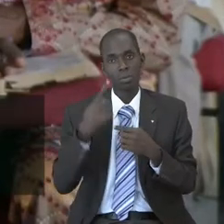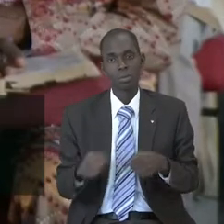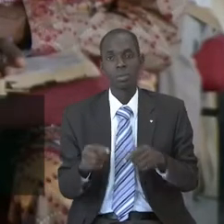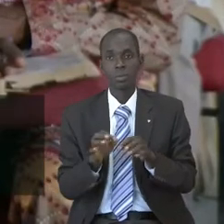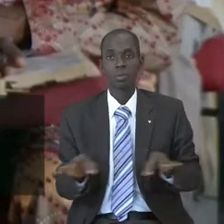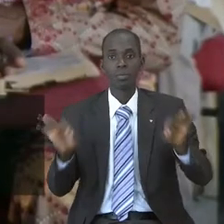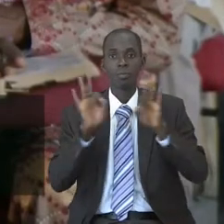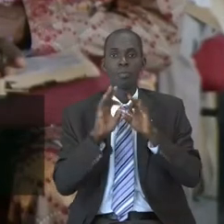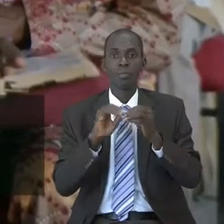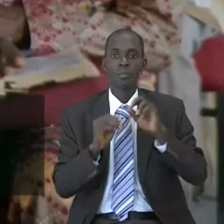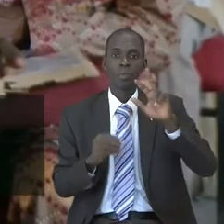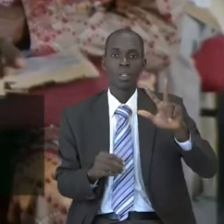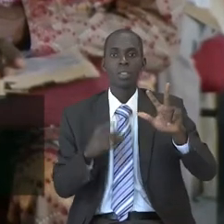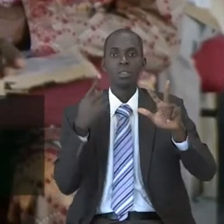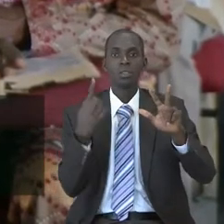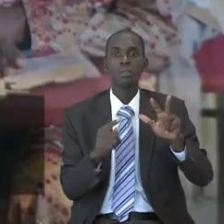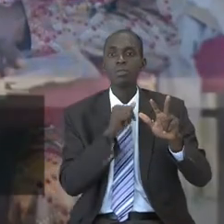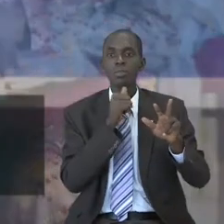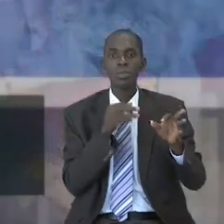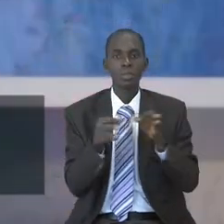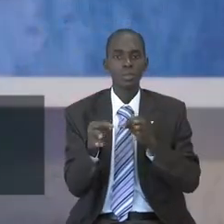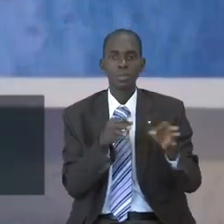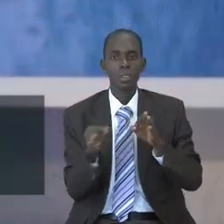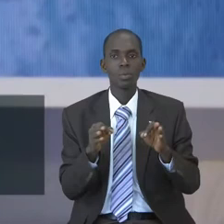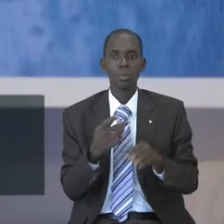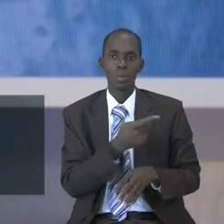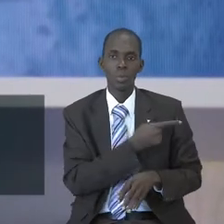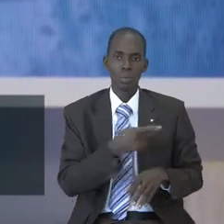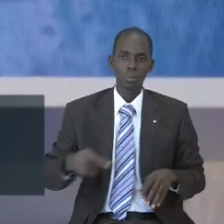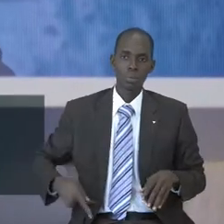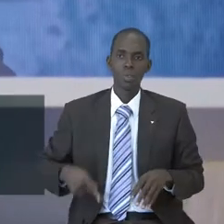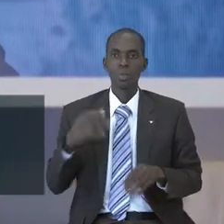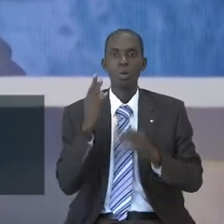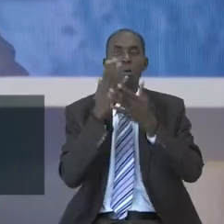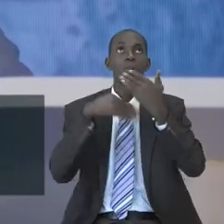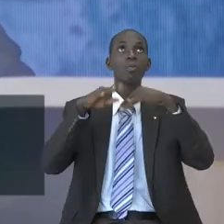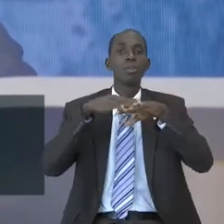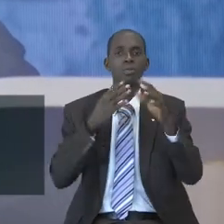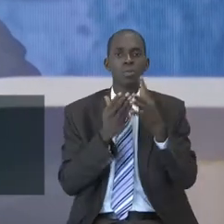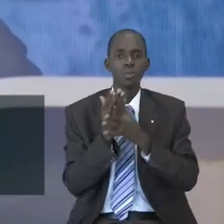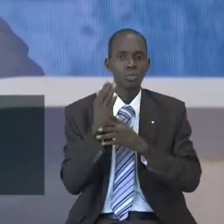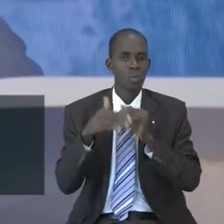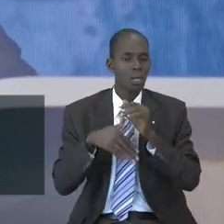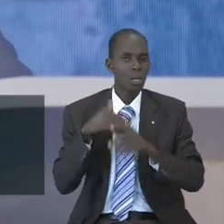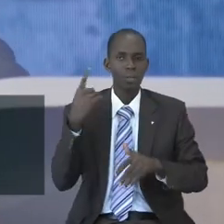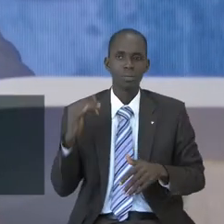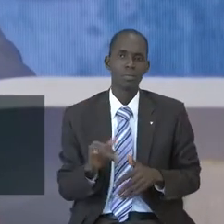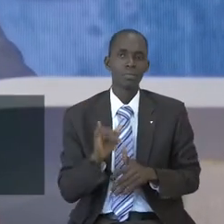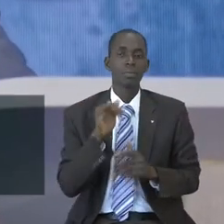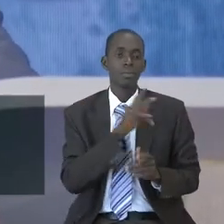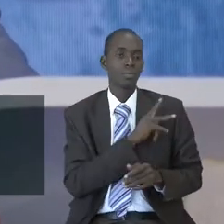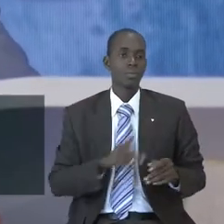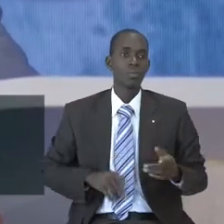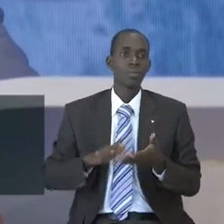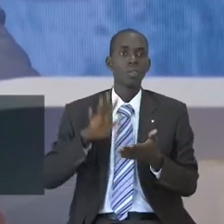indescribable Prince of Heaven throughout eternity, the King of Glory. Lift up your